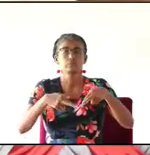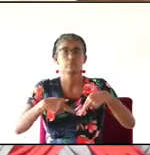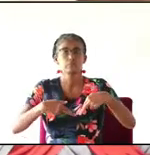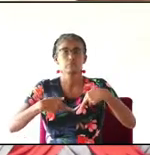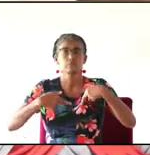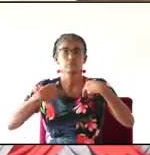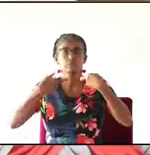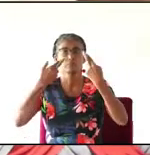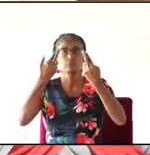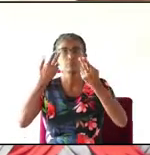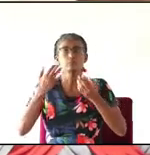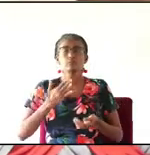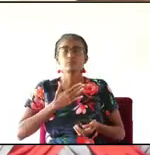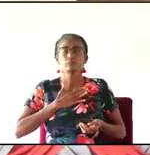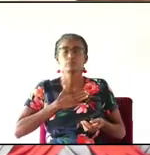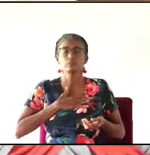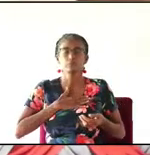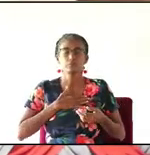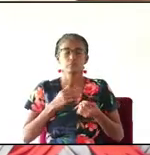receive my worship.